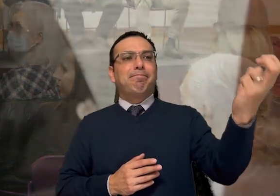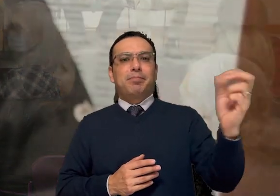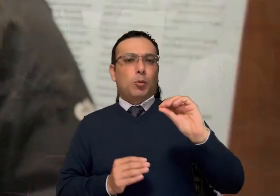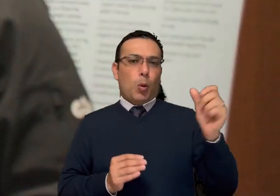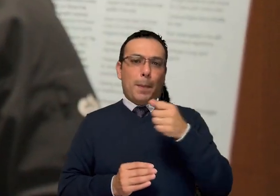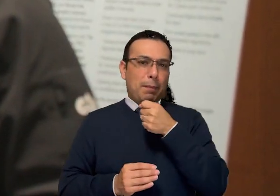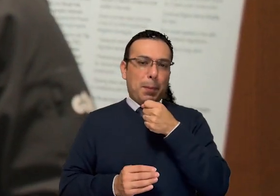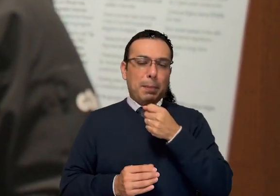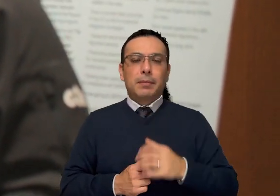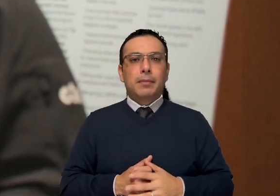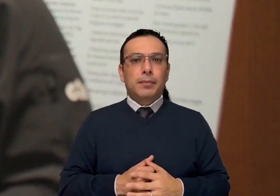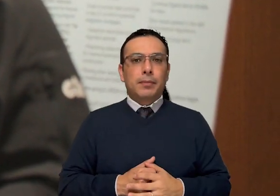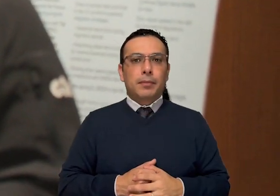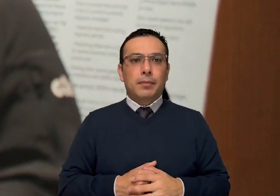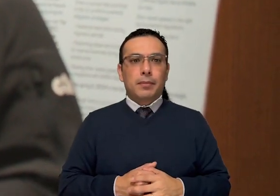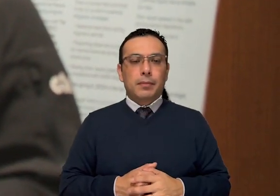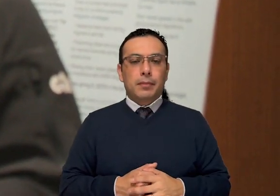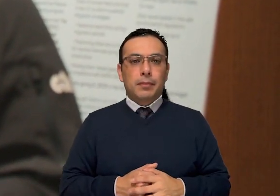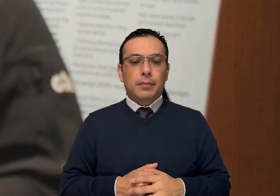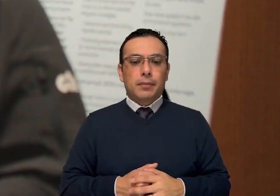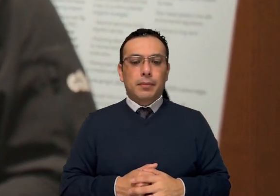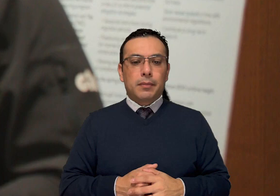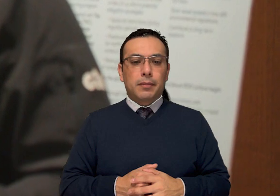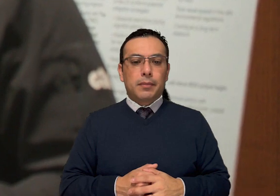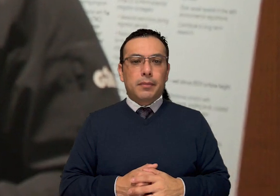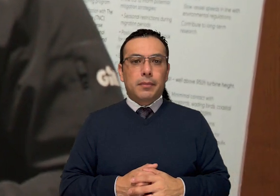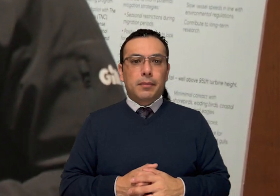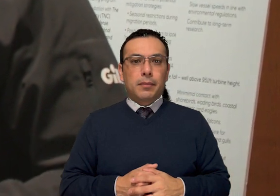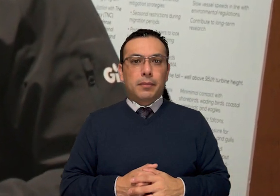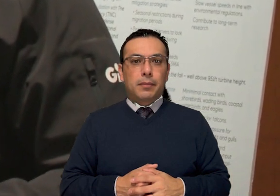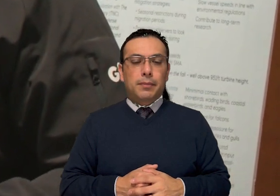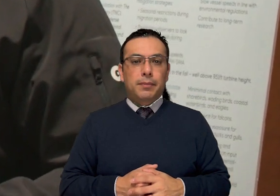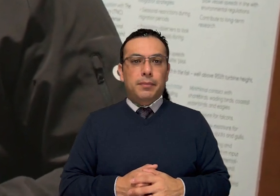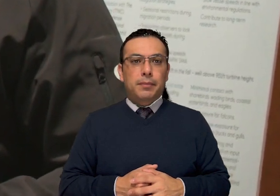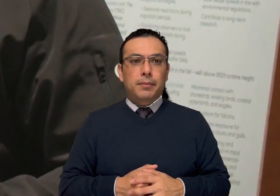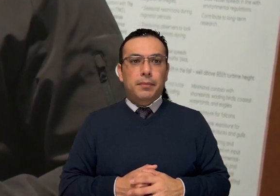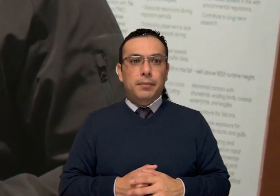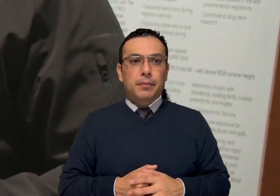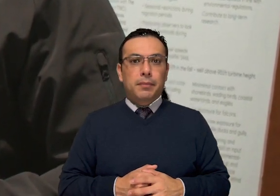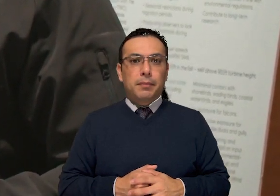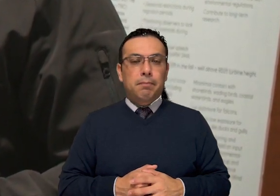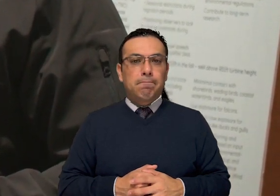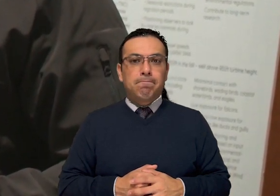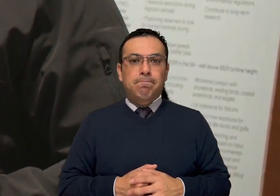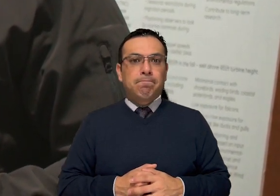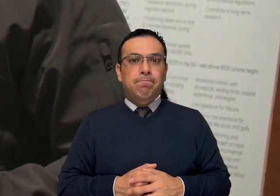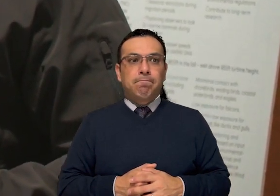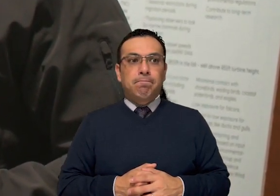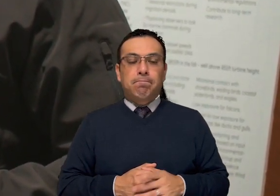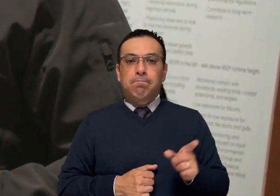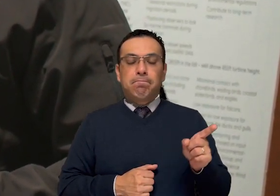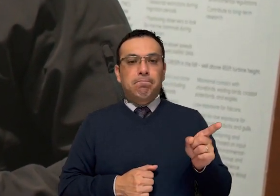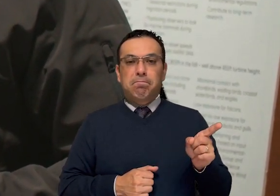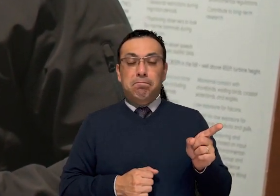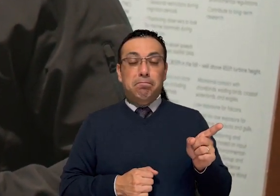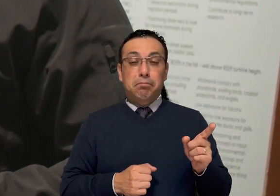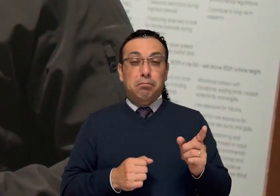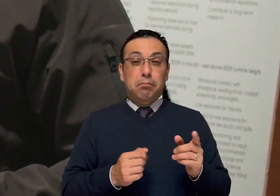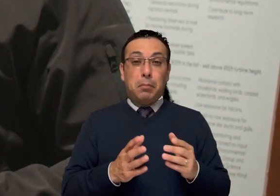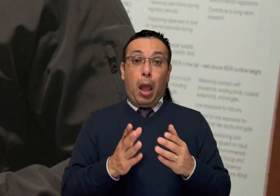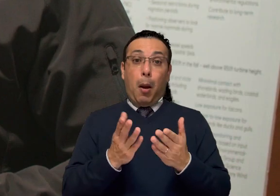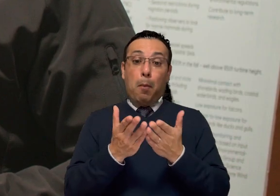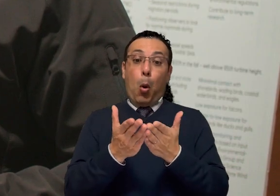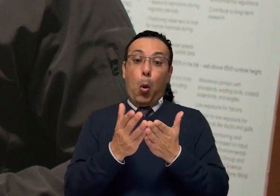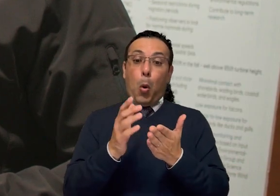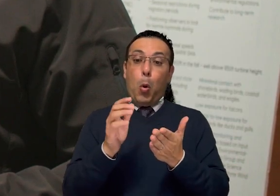And they were struck. Well, the Ambrose lightship is sitting at the bottom of the Ambrose Channel because it was hit and sank. And in